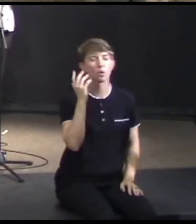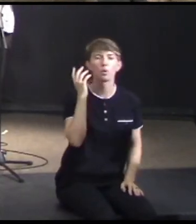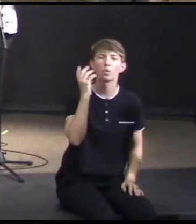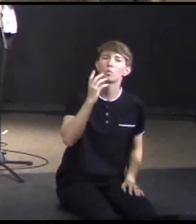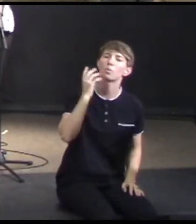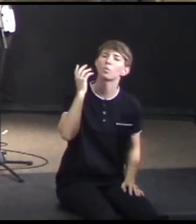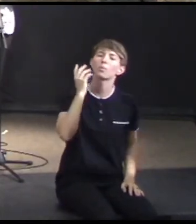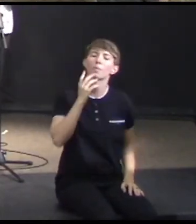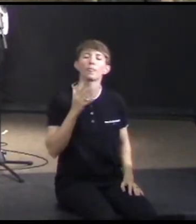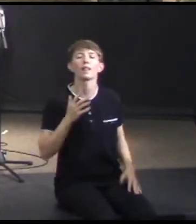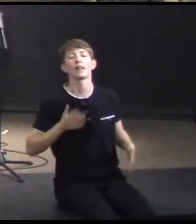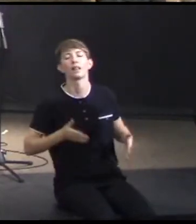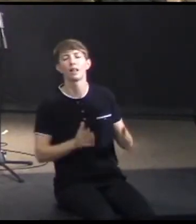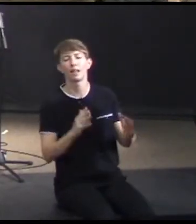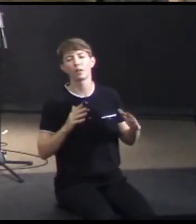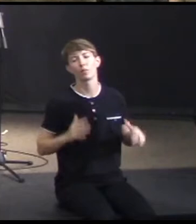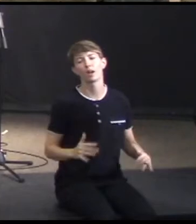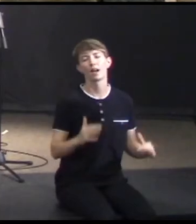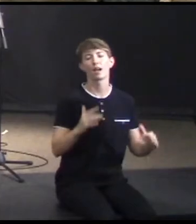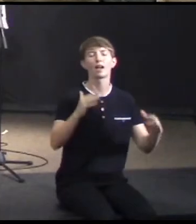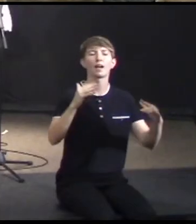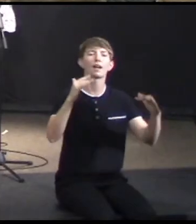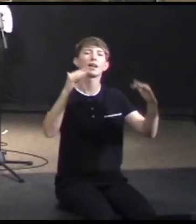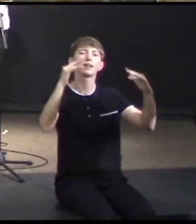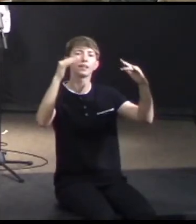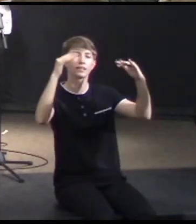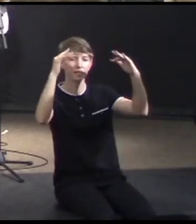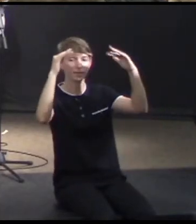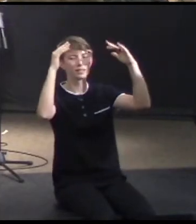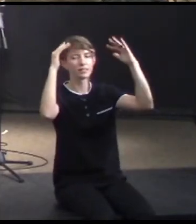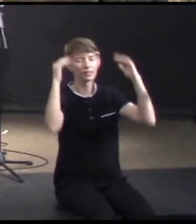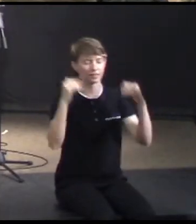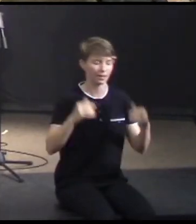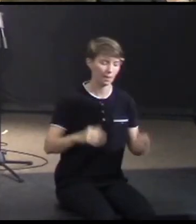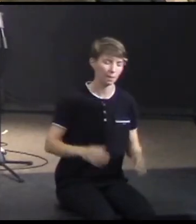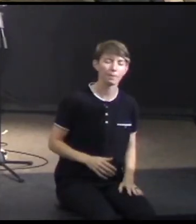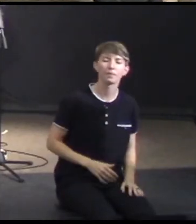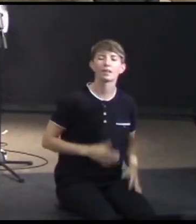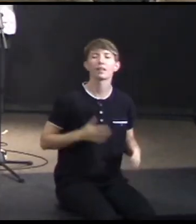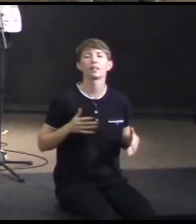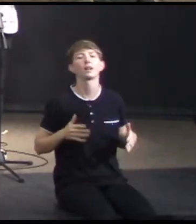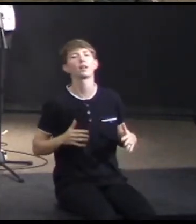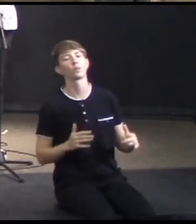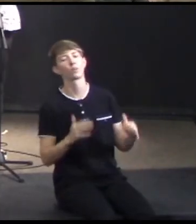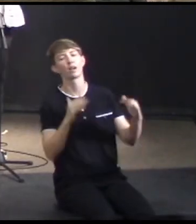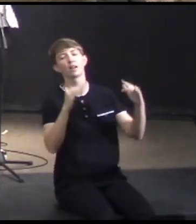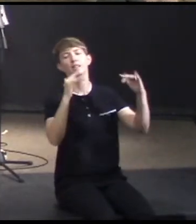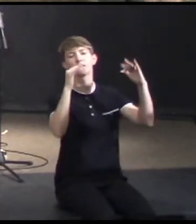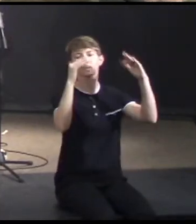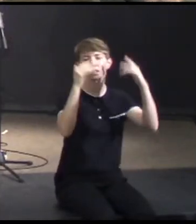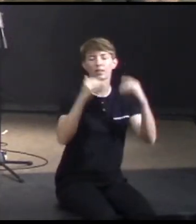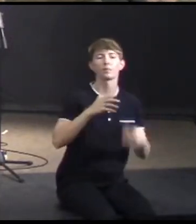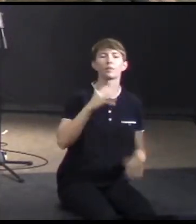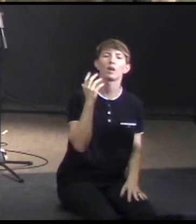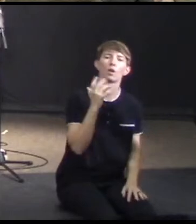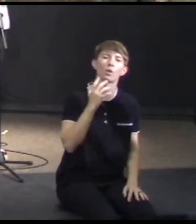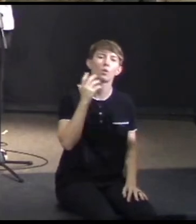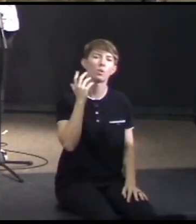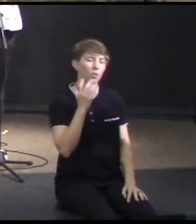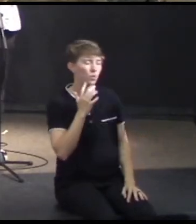oh, oh. Let it rise. Let it rise. Let it rise.